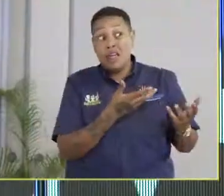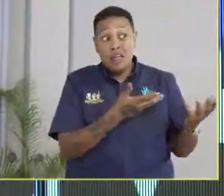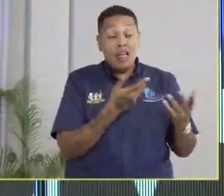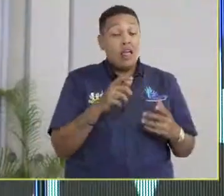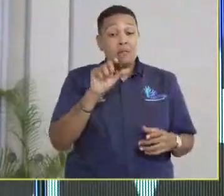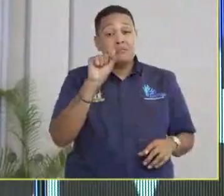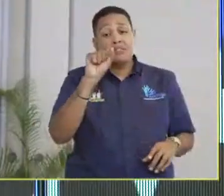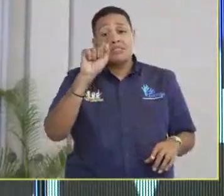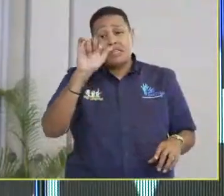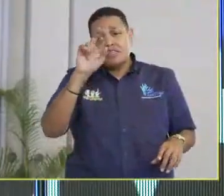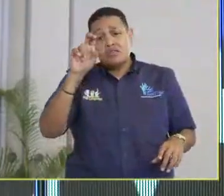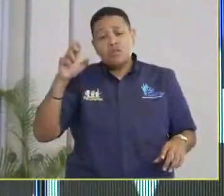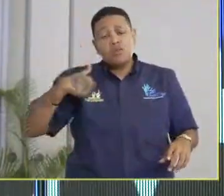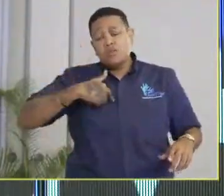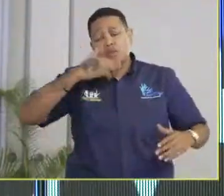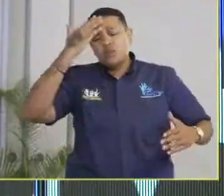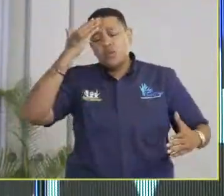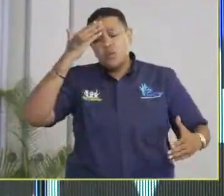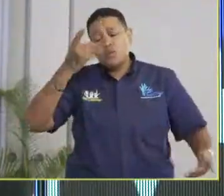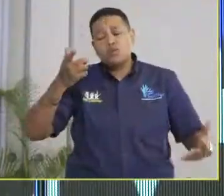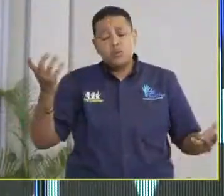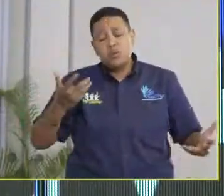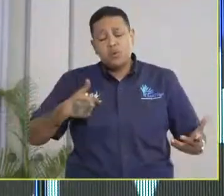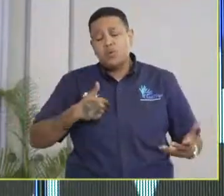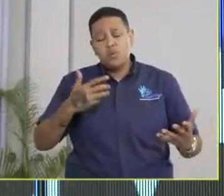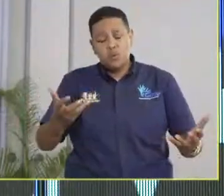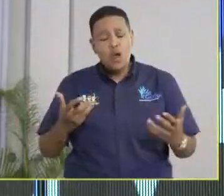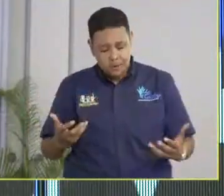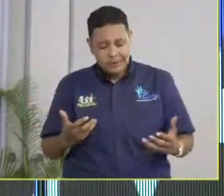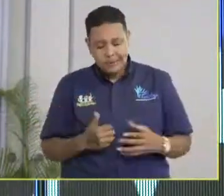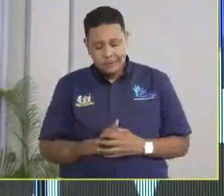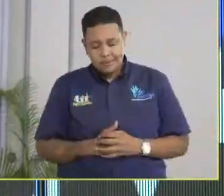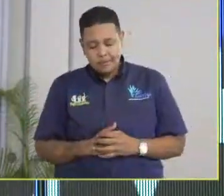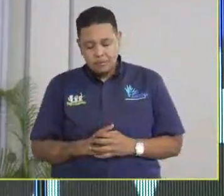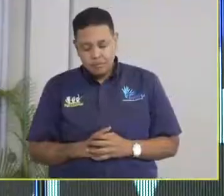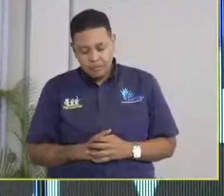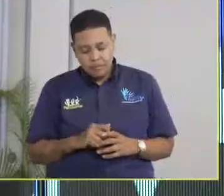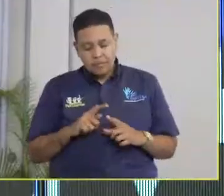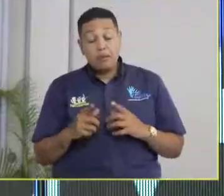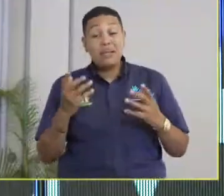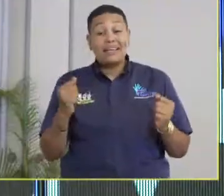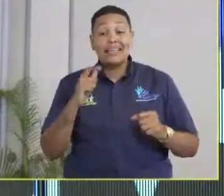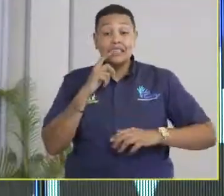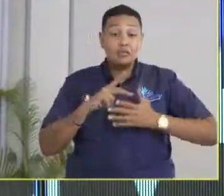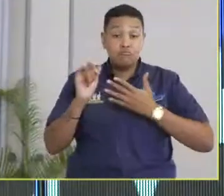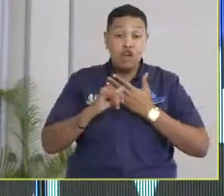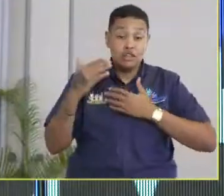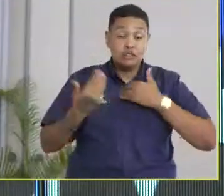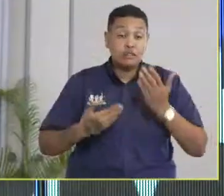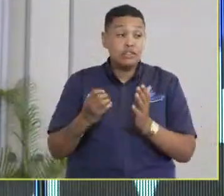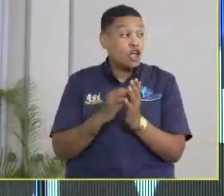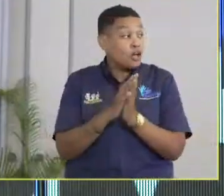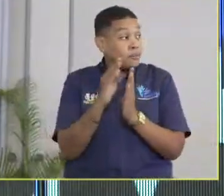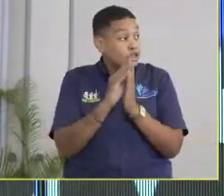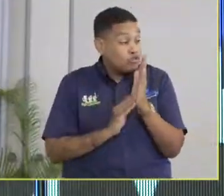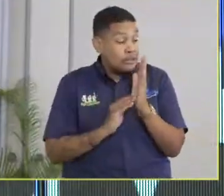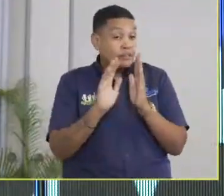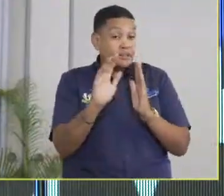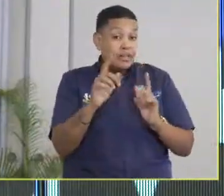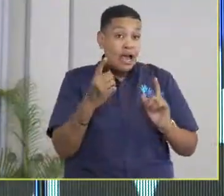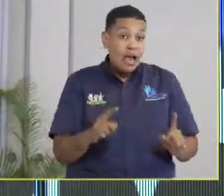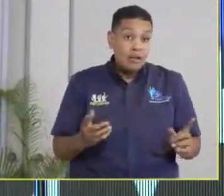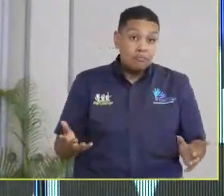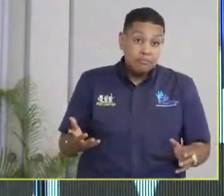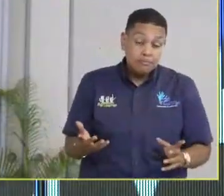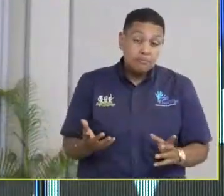know we knew what we wanted, but getting project documents written, no,